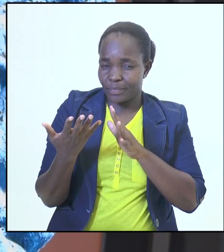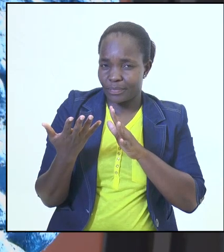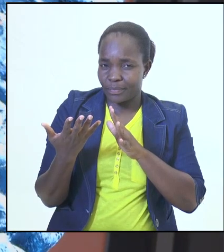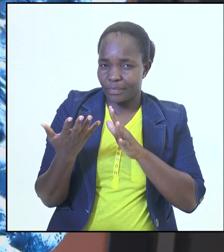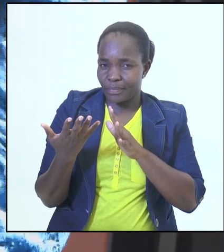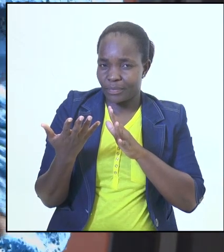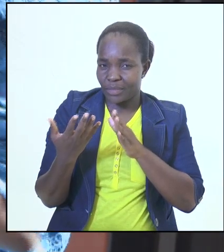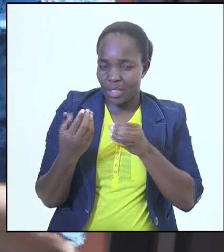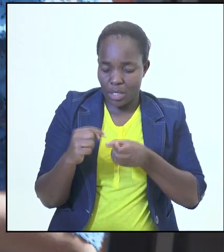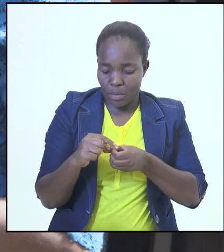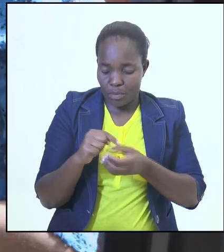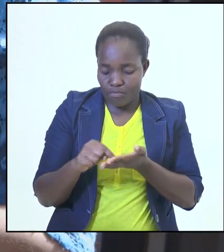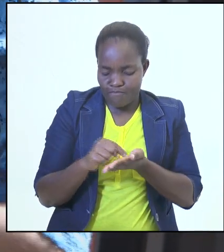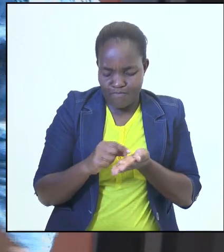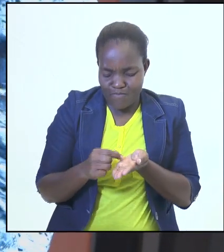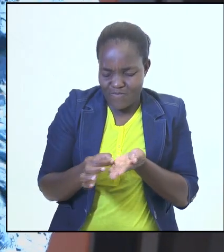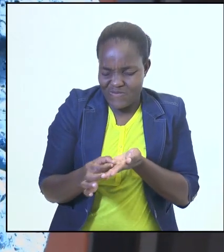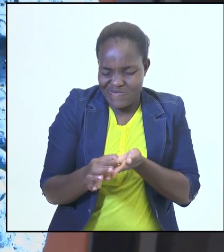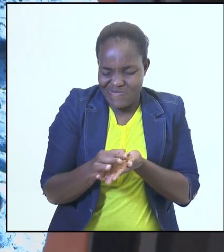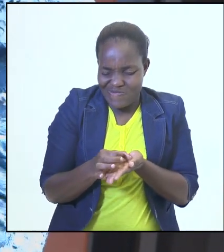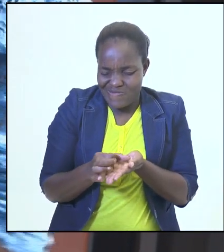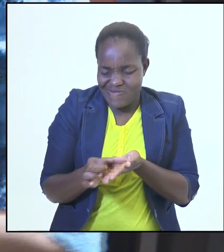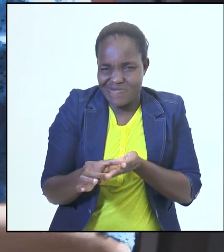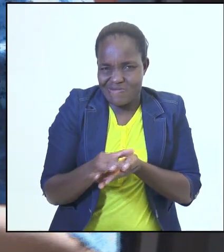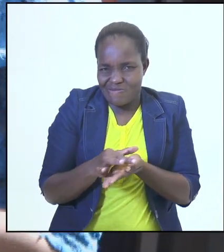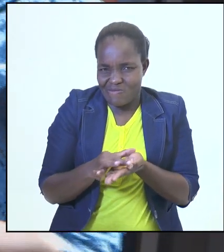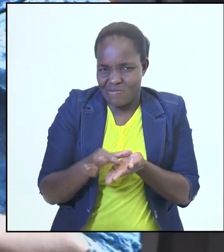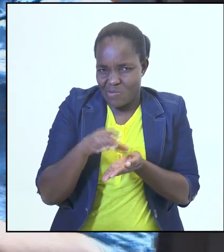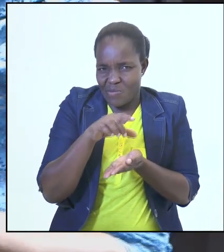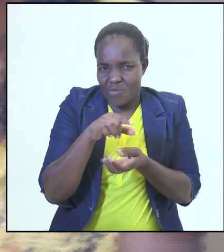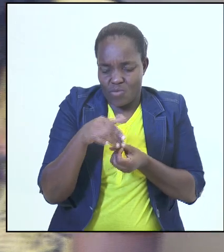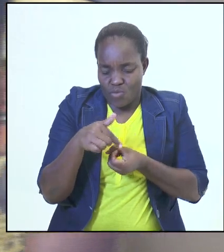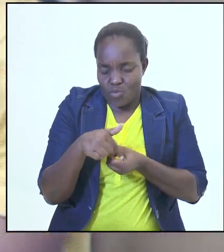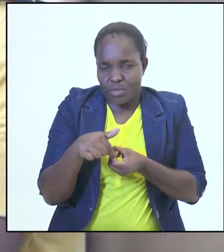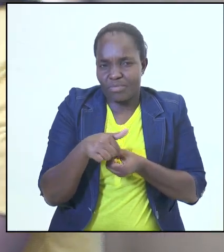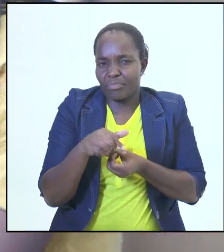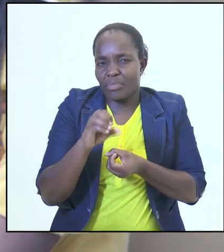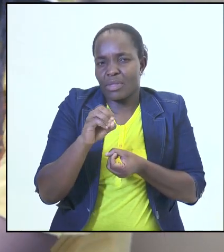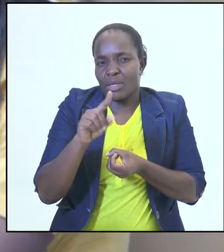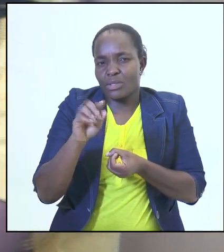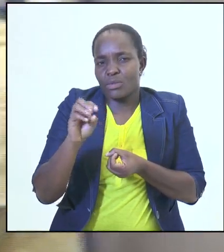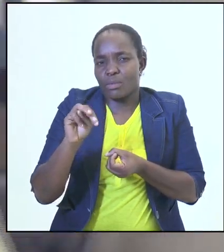through the small holes in the leaves called stomata.